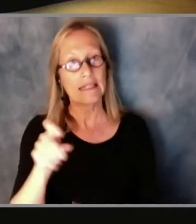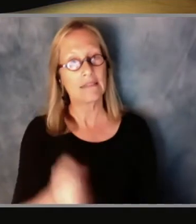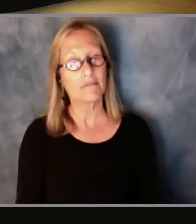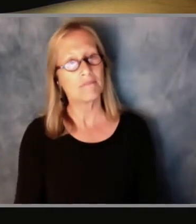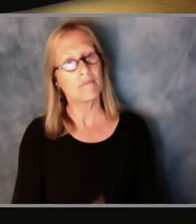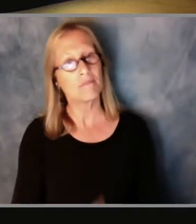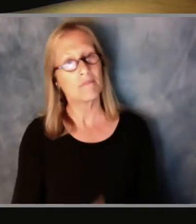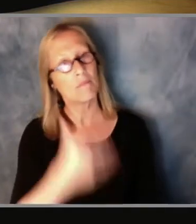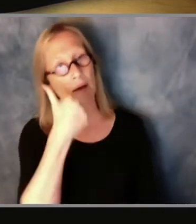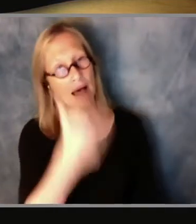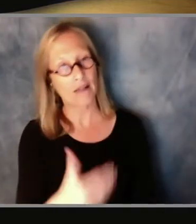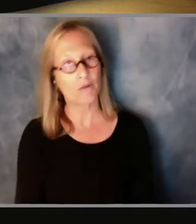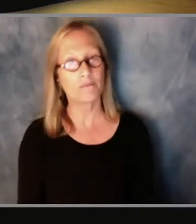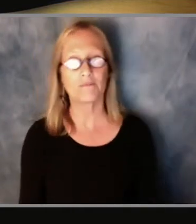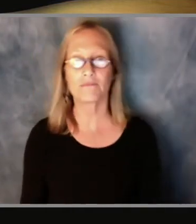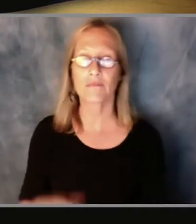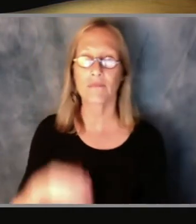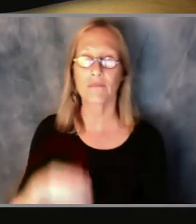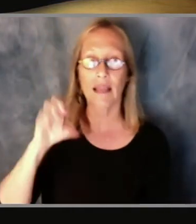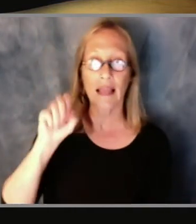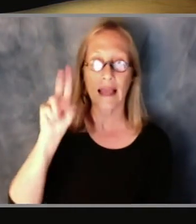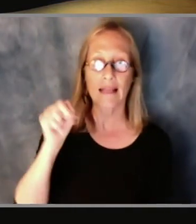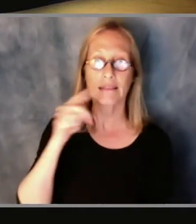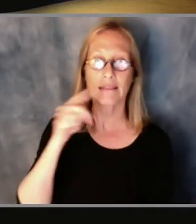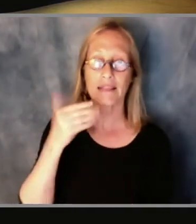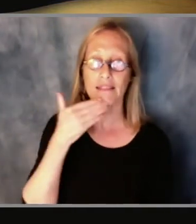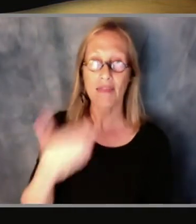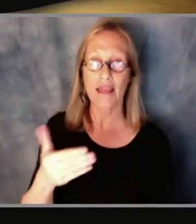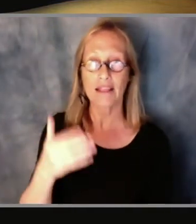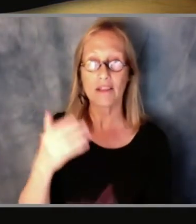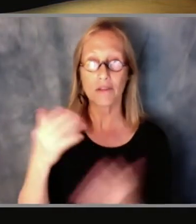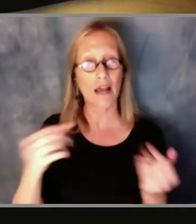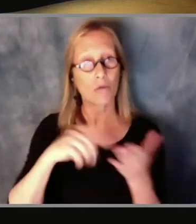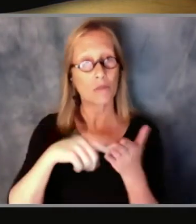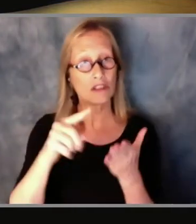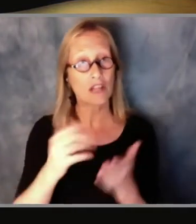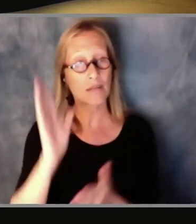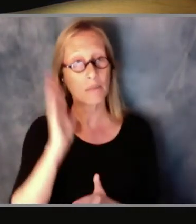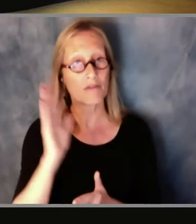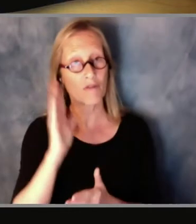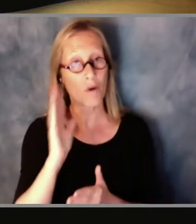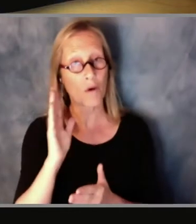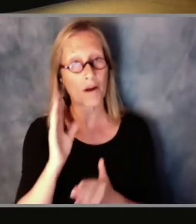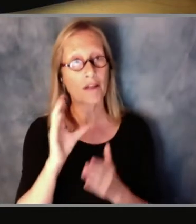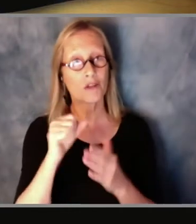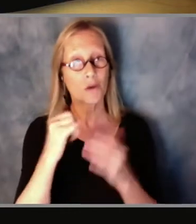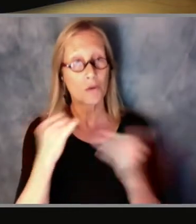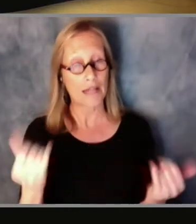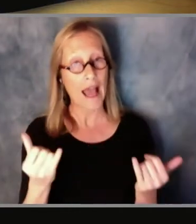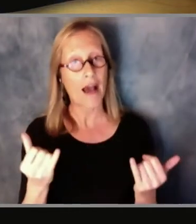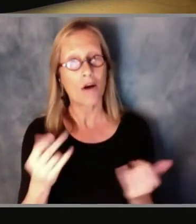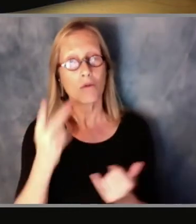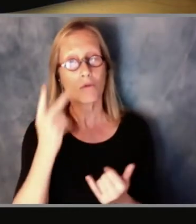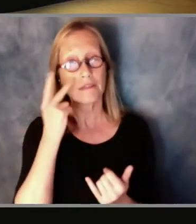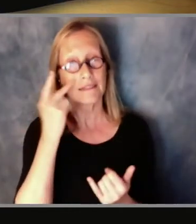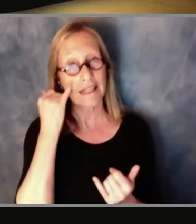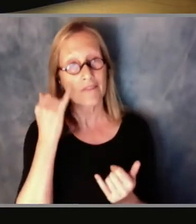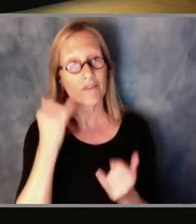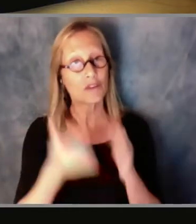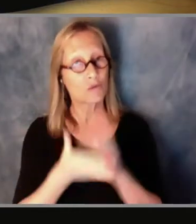Thank you. Now we checked the sound before, and let's see if it's working